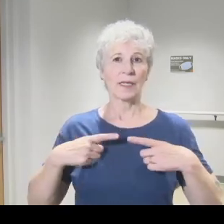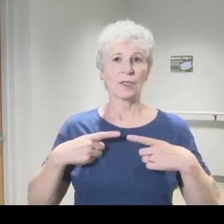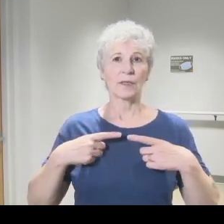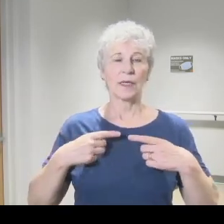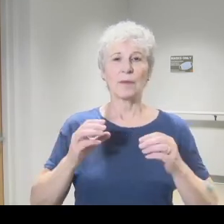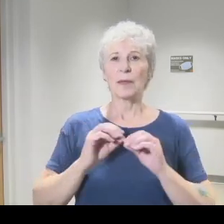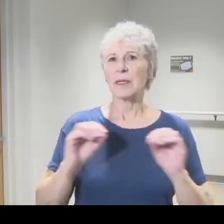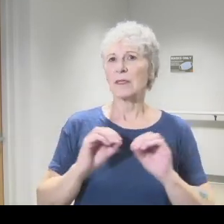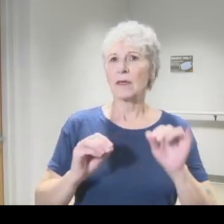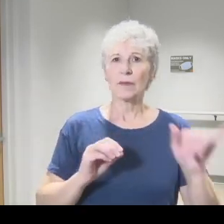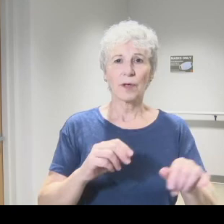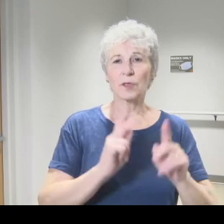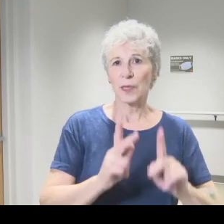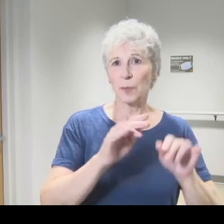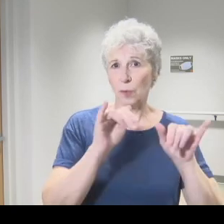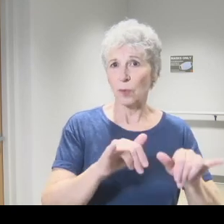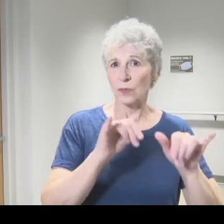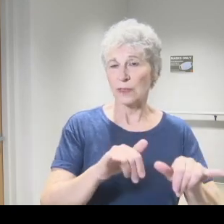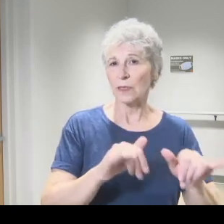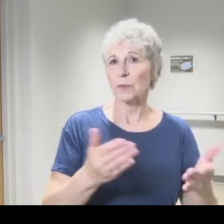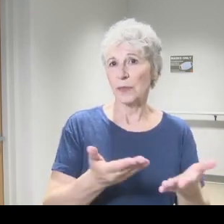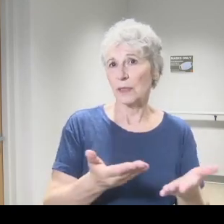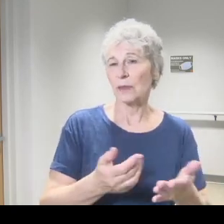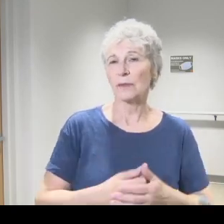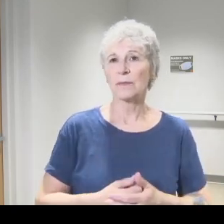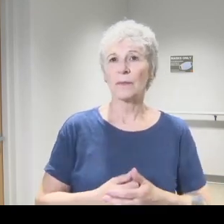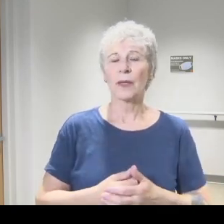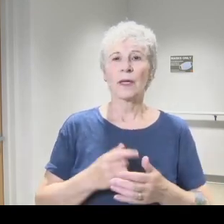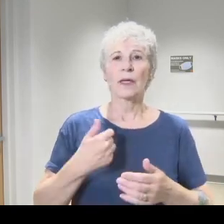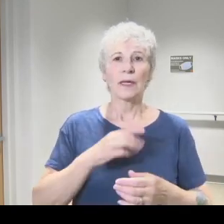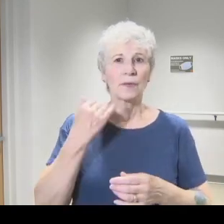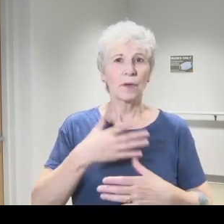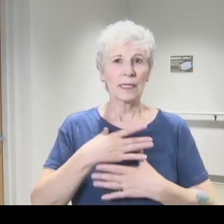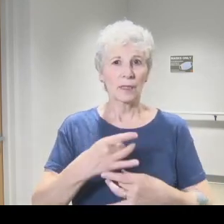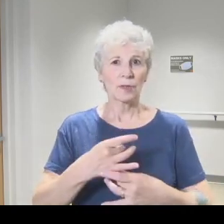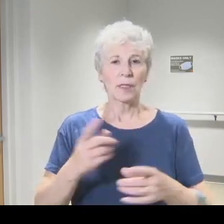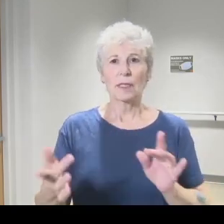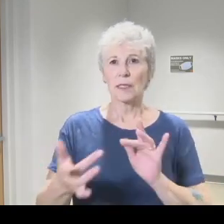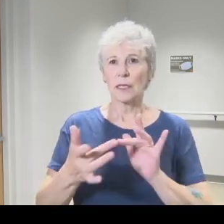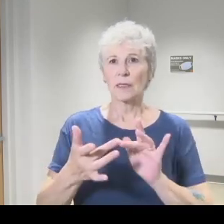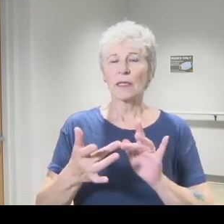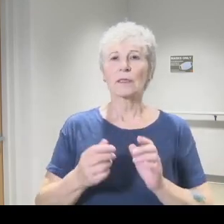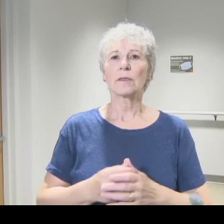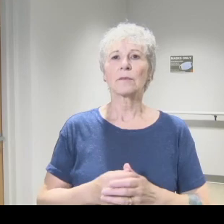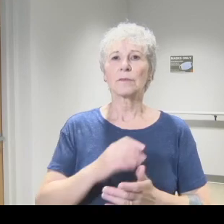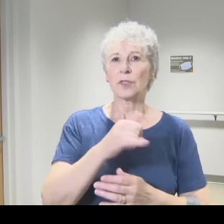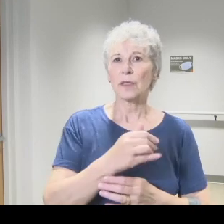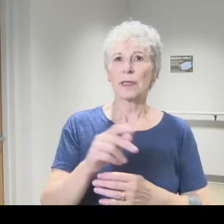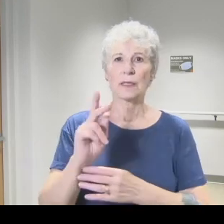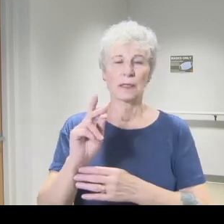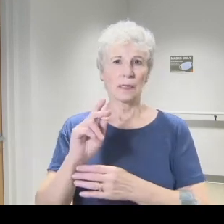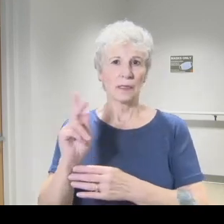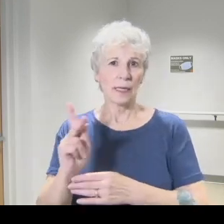have consistent care. That's why we're trying to set up the support team. If you're interested in that, you can contact Jeremy and Kayla, or myself, or